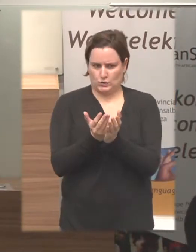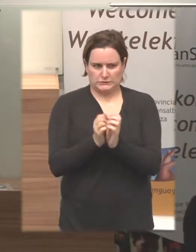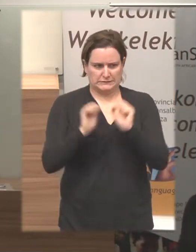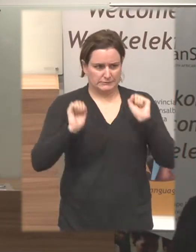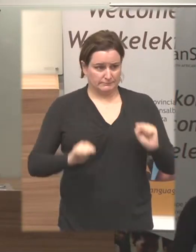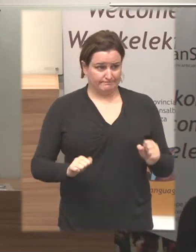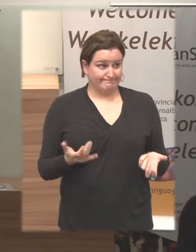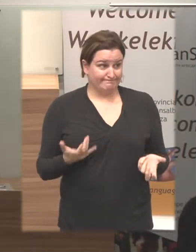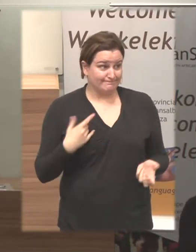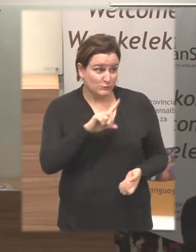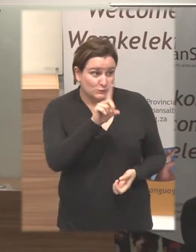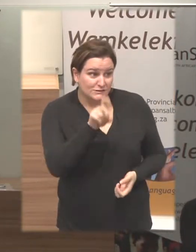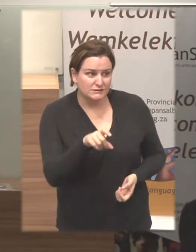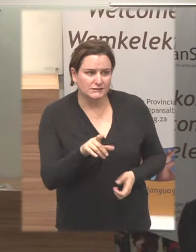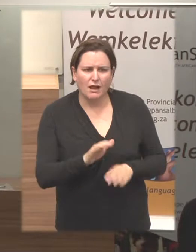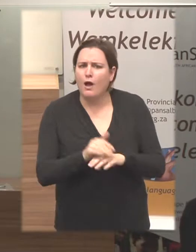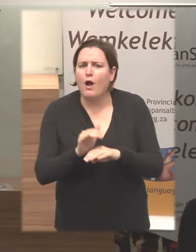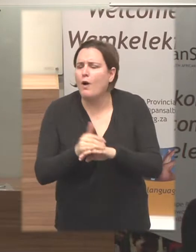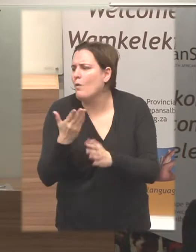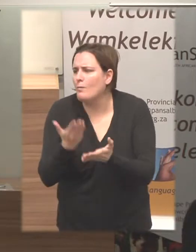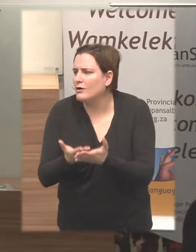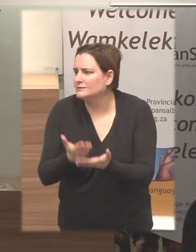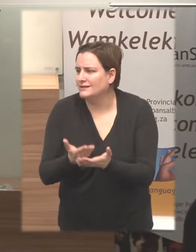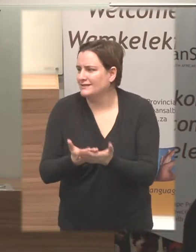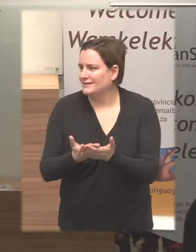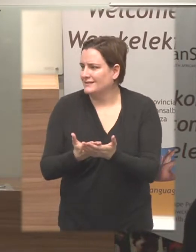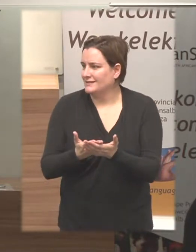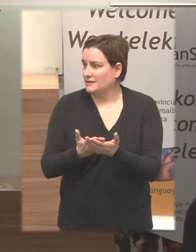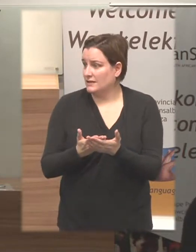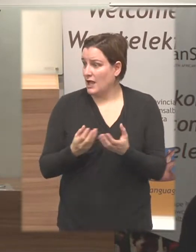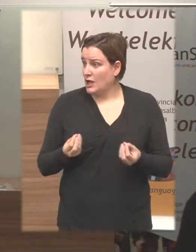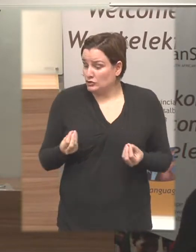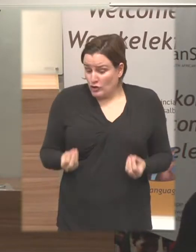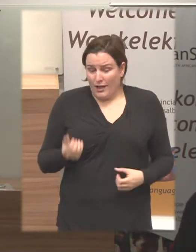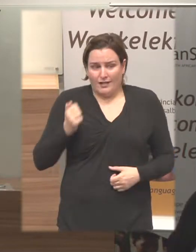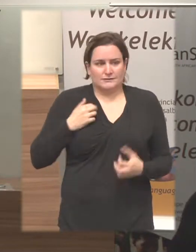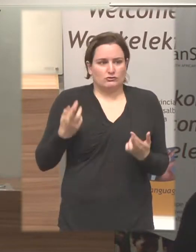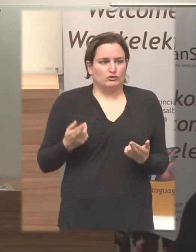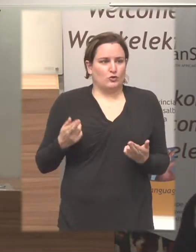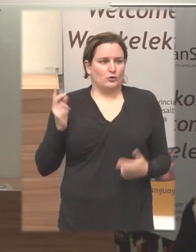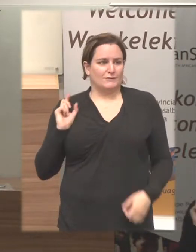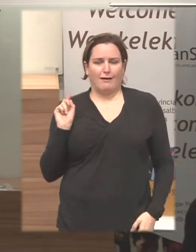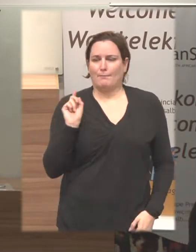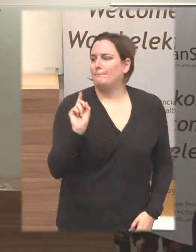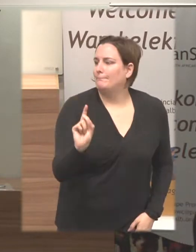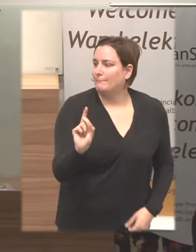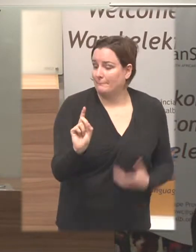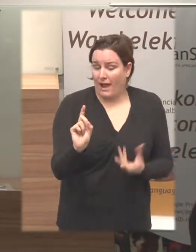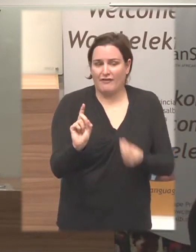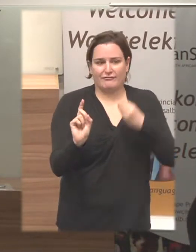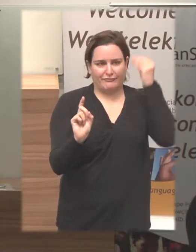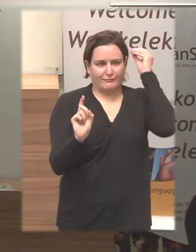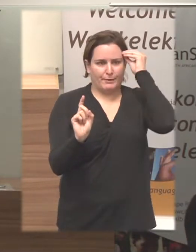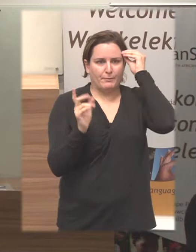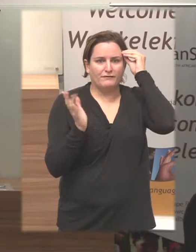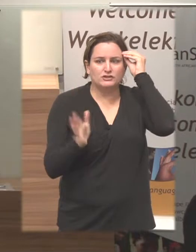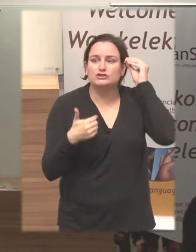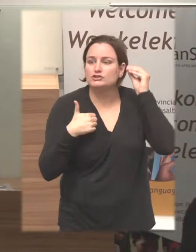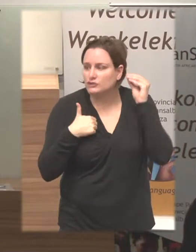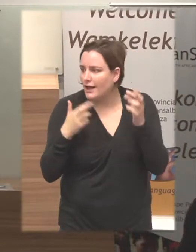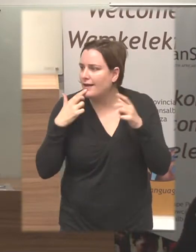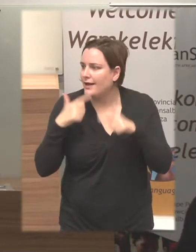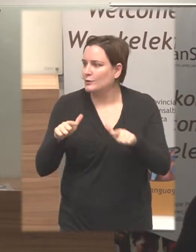There's the question, how is it possible that the most valuable resource a child brings to schooling, language, is consistently